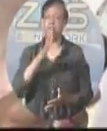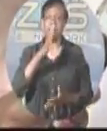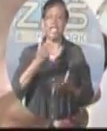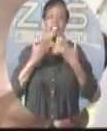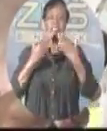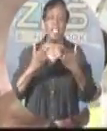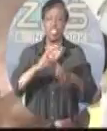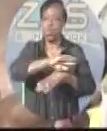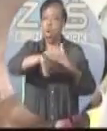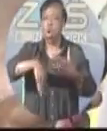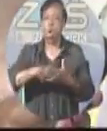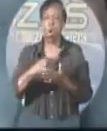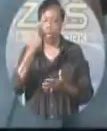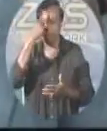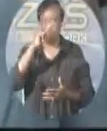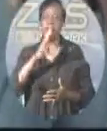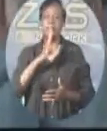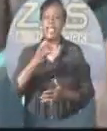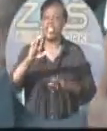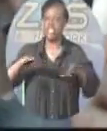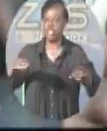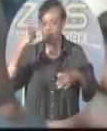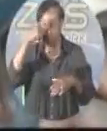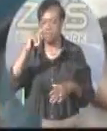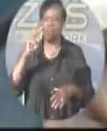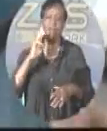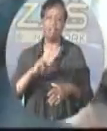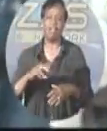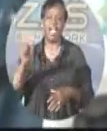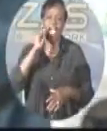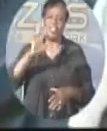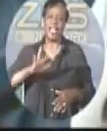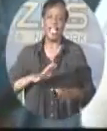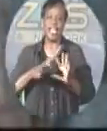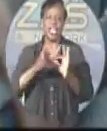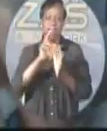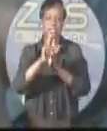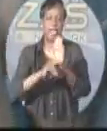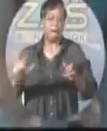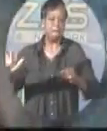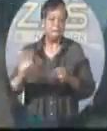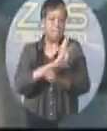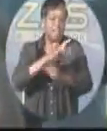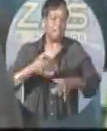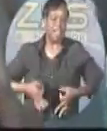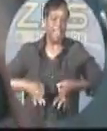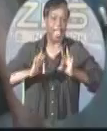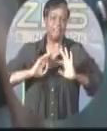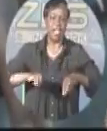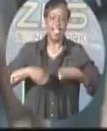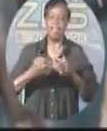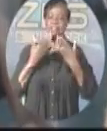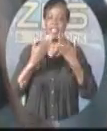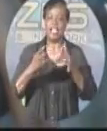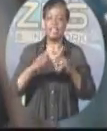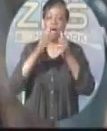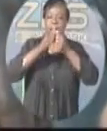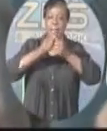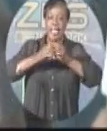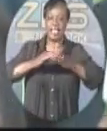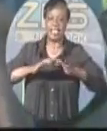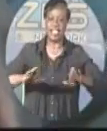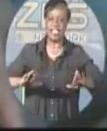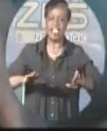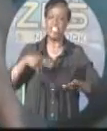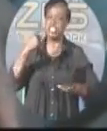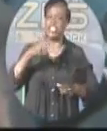being children for her. Now the lady of the hour, full of vigor and life, gave thanks for her blessings, and she said